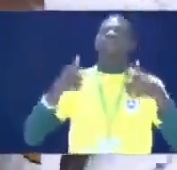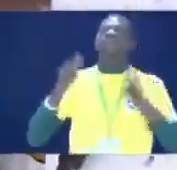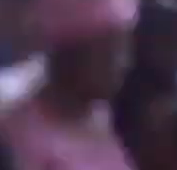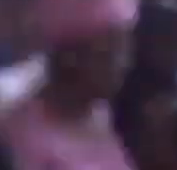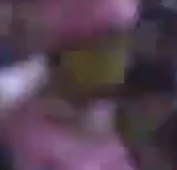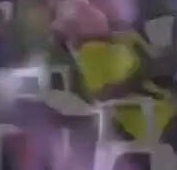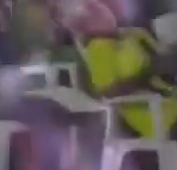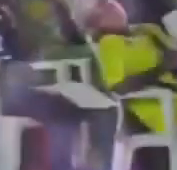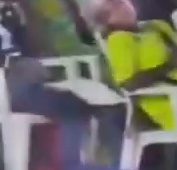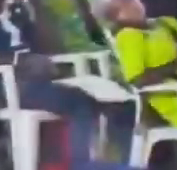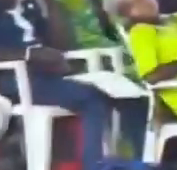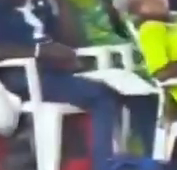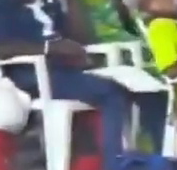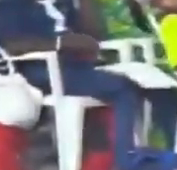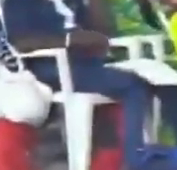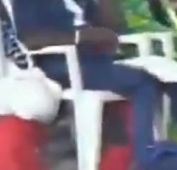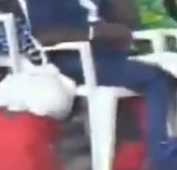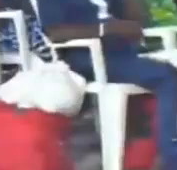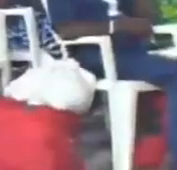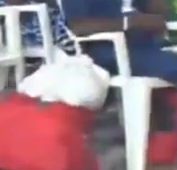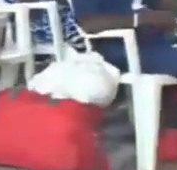shout